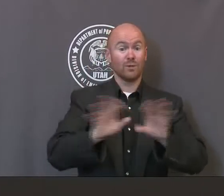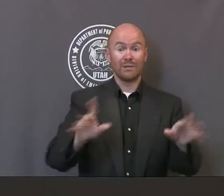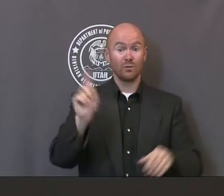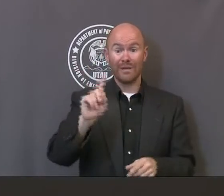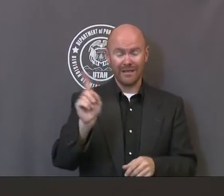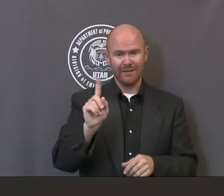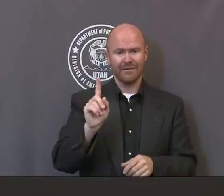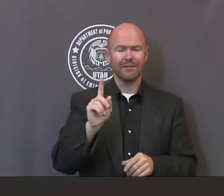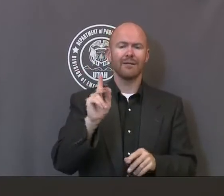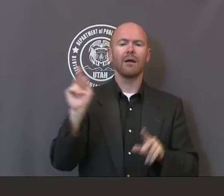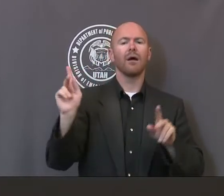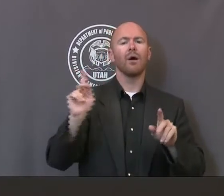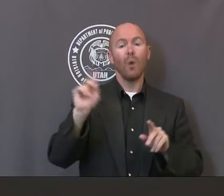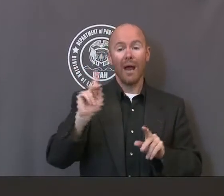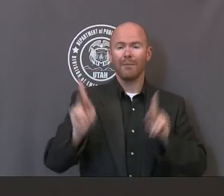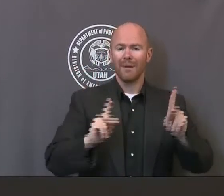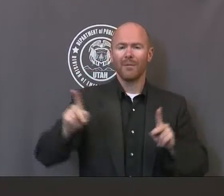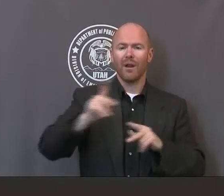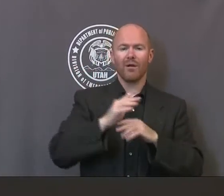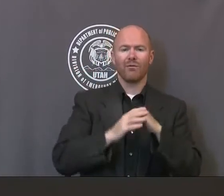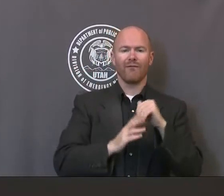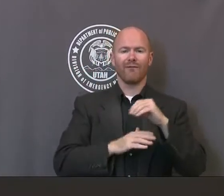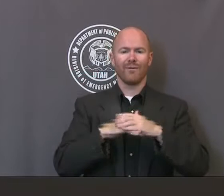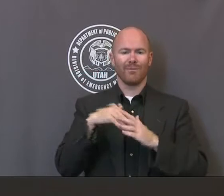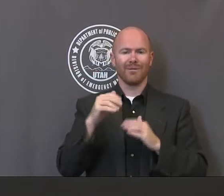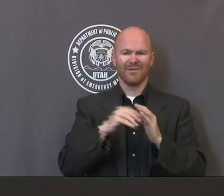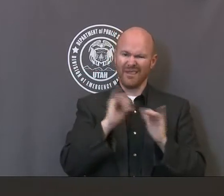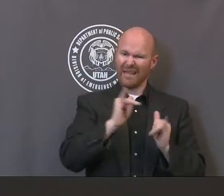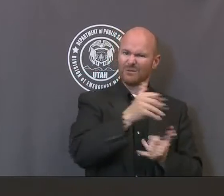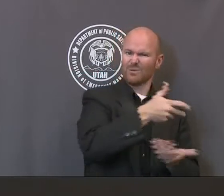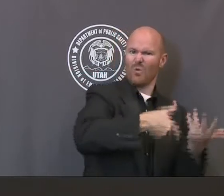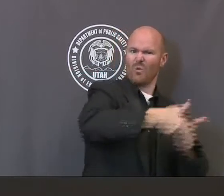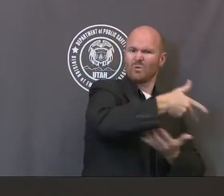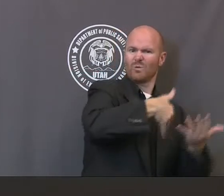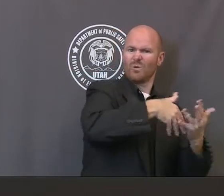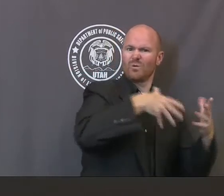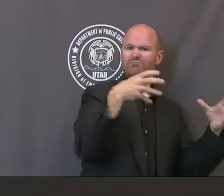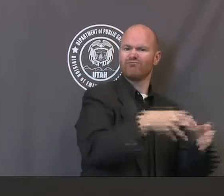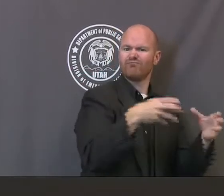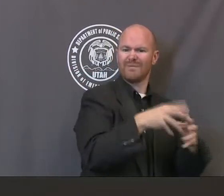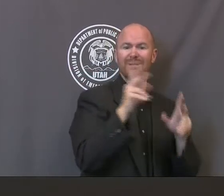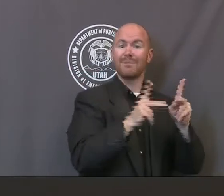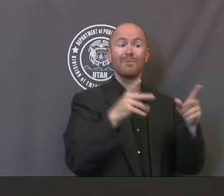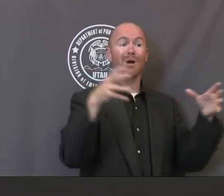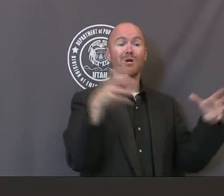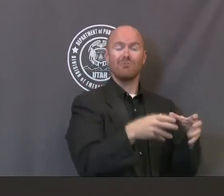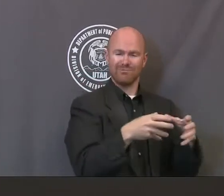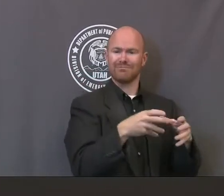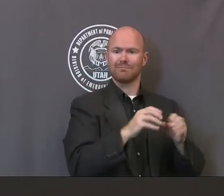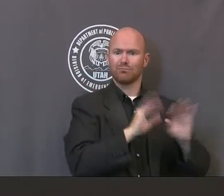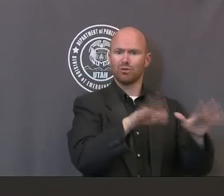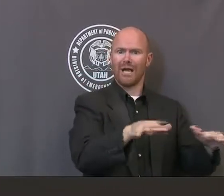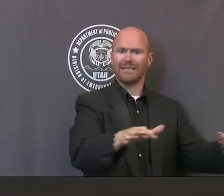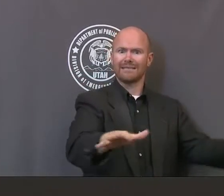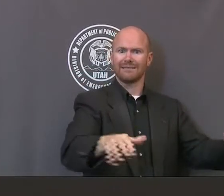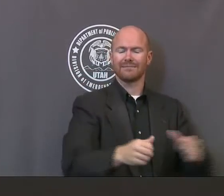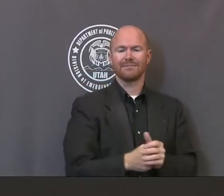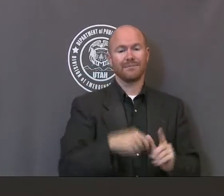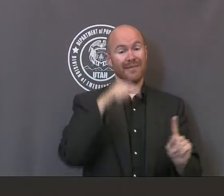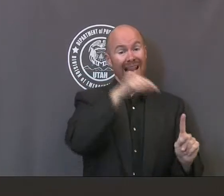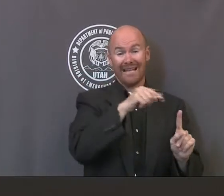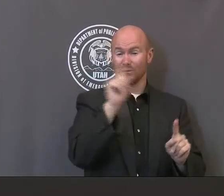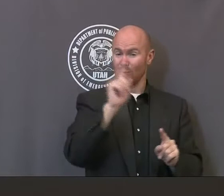we are most comfortable, at informal gatherings with our family and close friends. Gatherings like these are the weakest links in